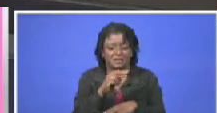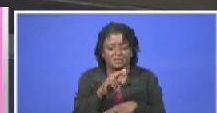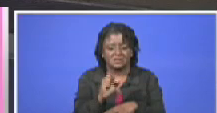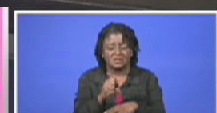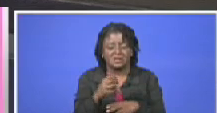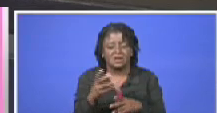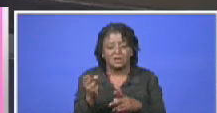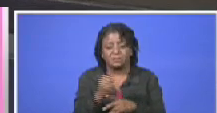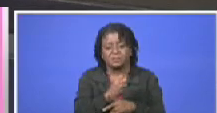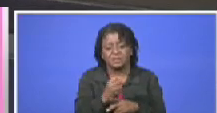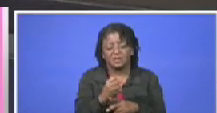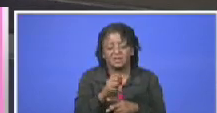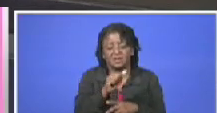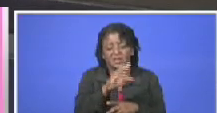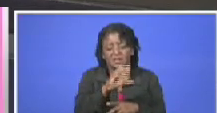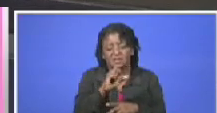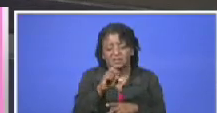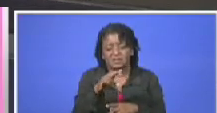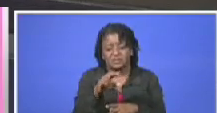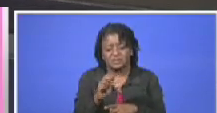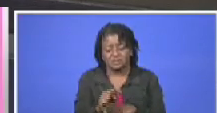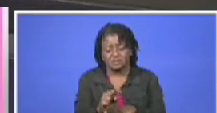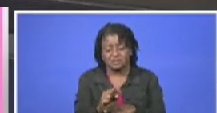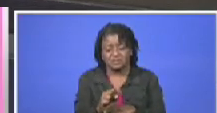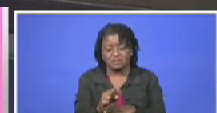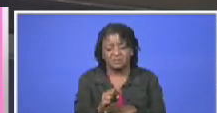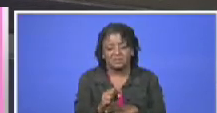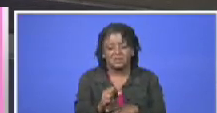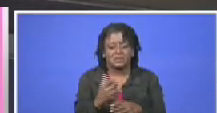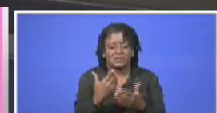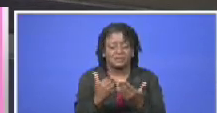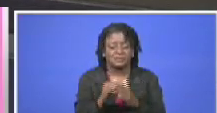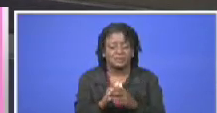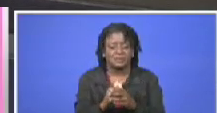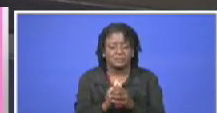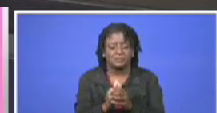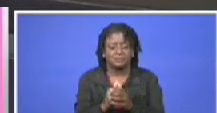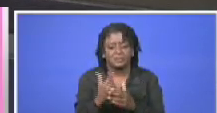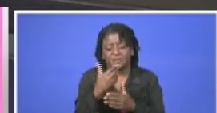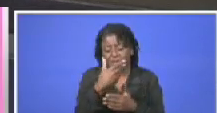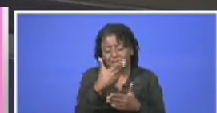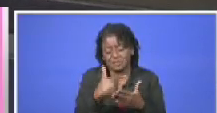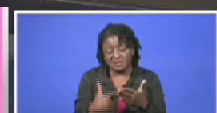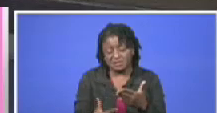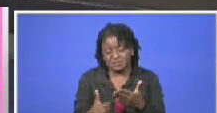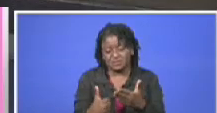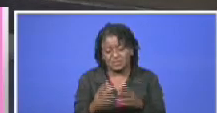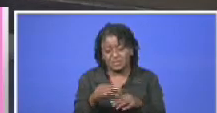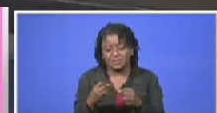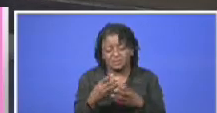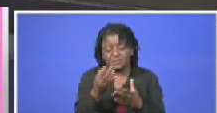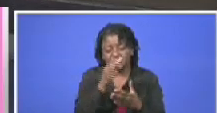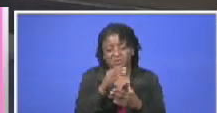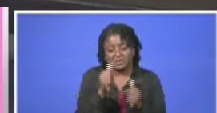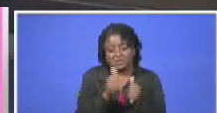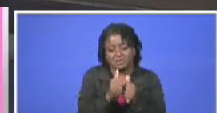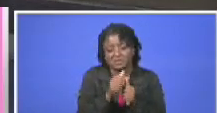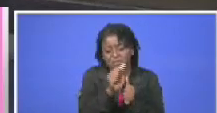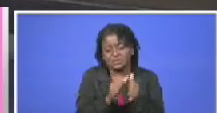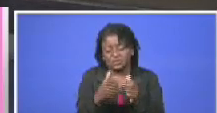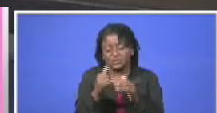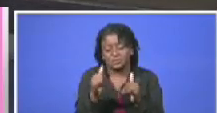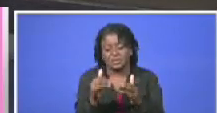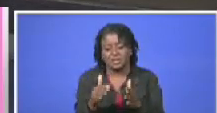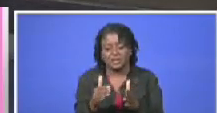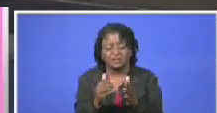The Aces got 24 points from Mark Hanna, 19 from Rashad Woodside, 15 points and 10 rebounds from Adon Charlo, while Brian Tucker Bain and